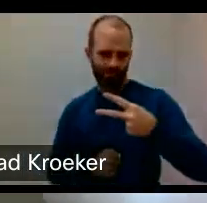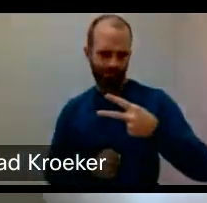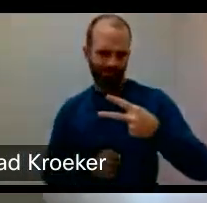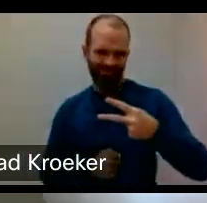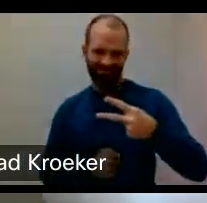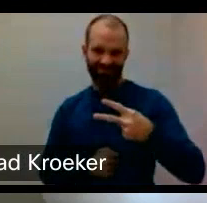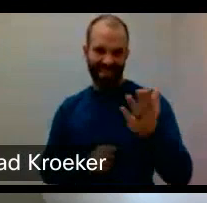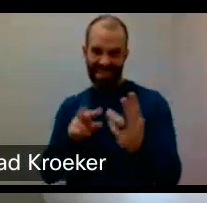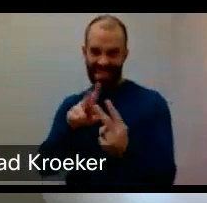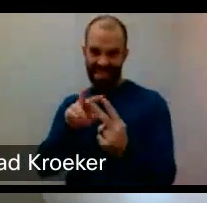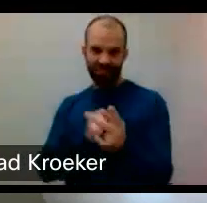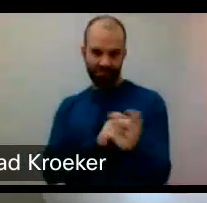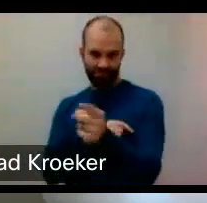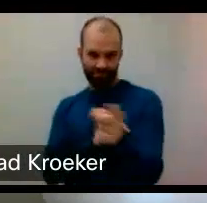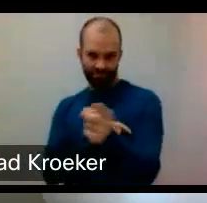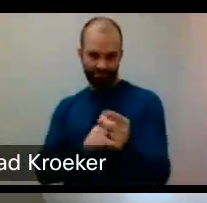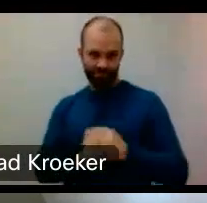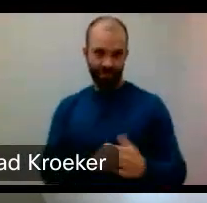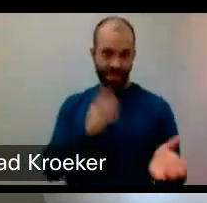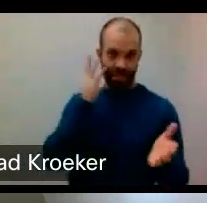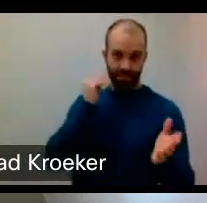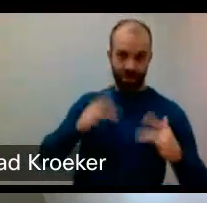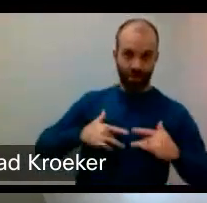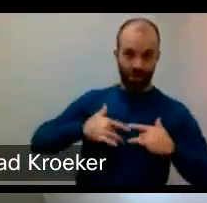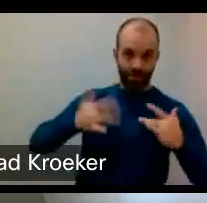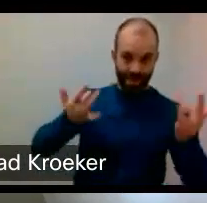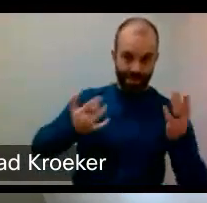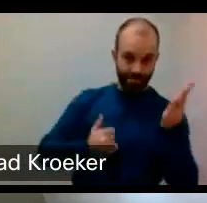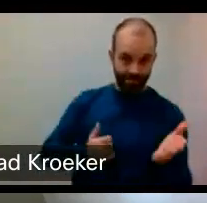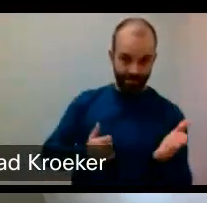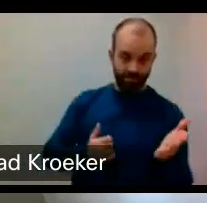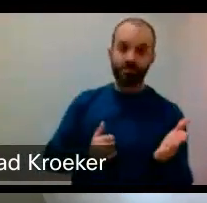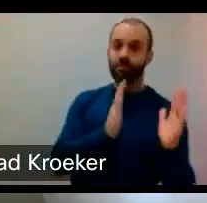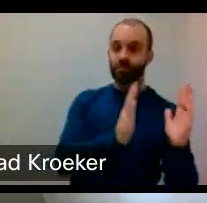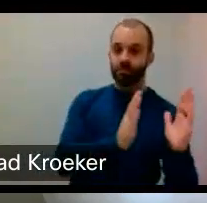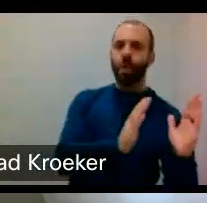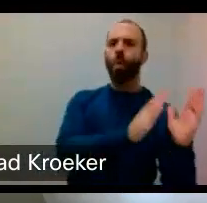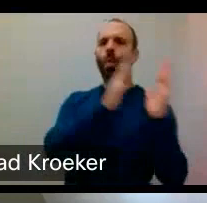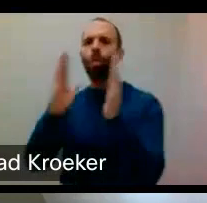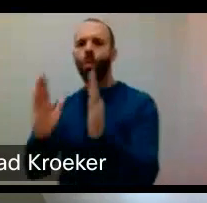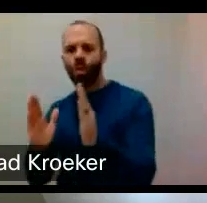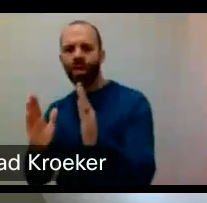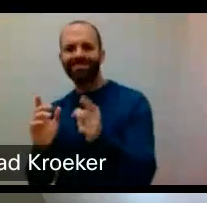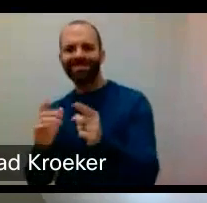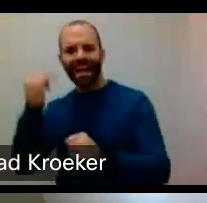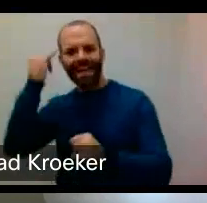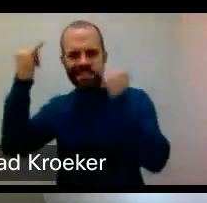two, either an experience or an event, or an idea or a